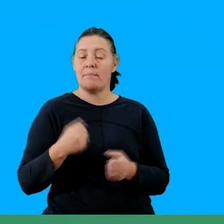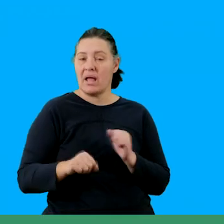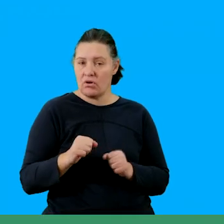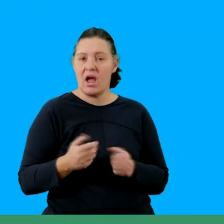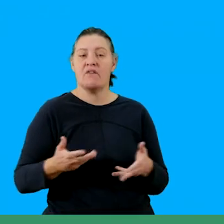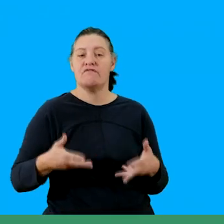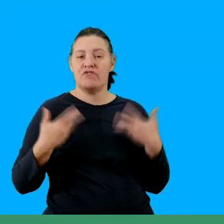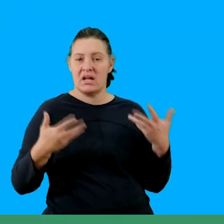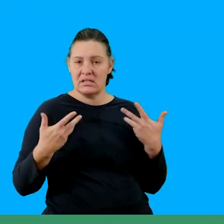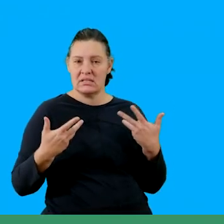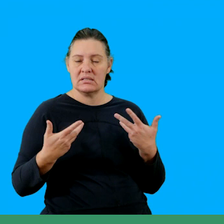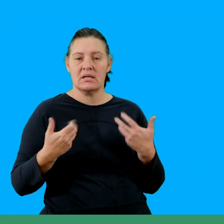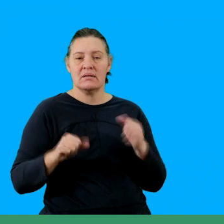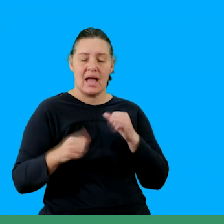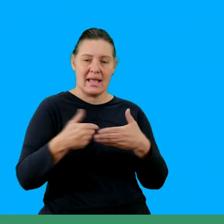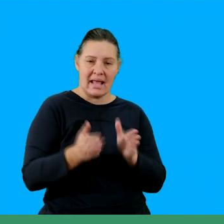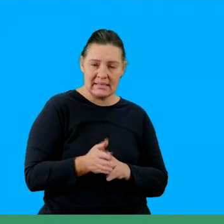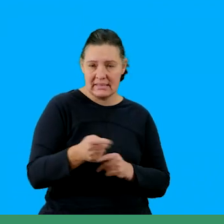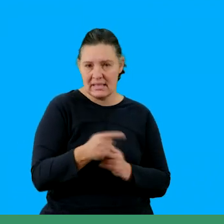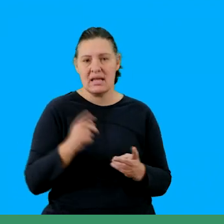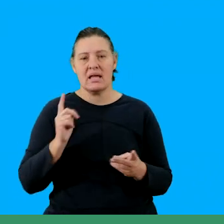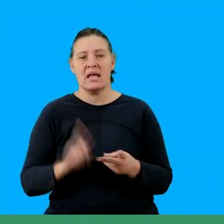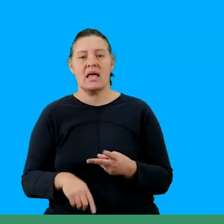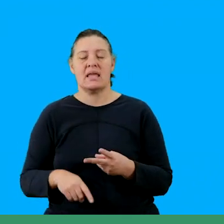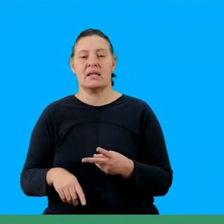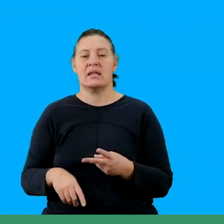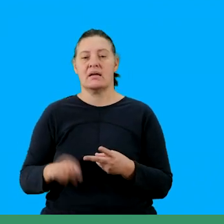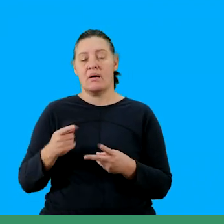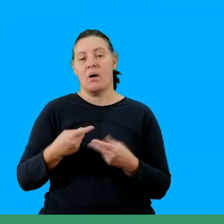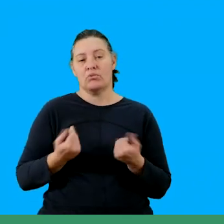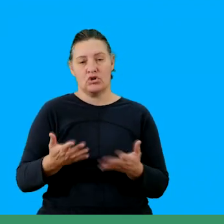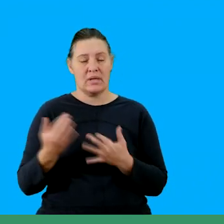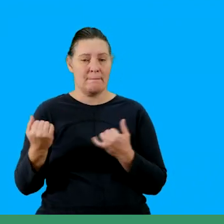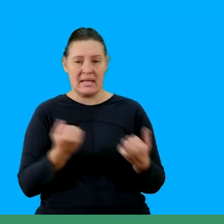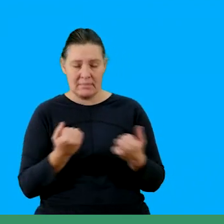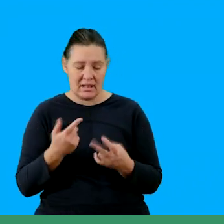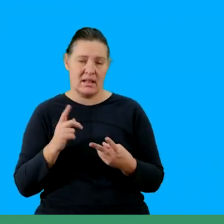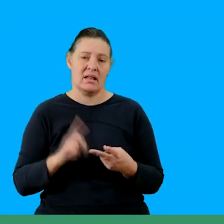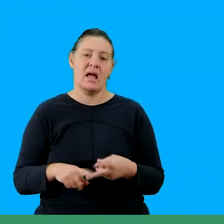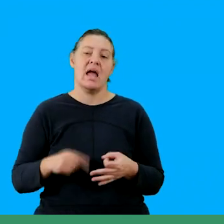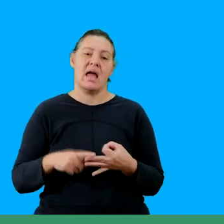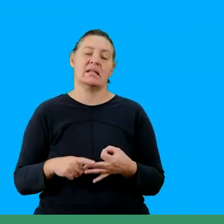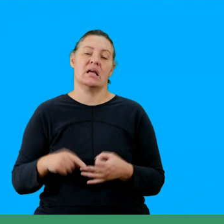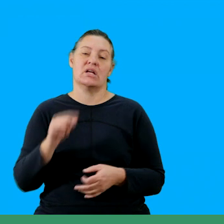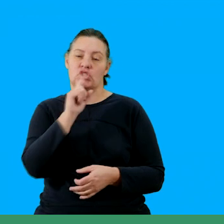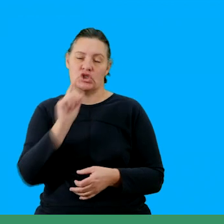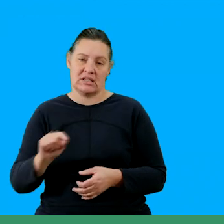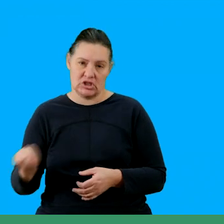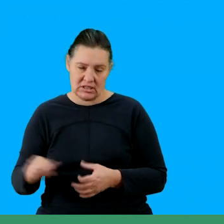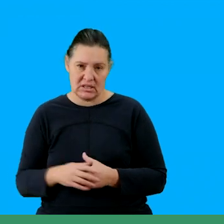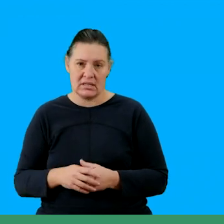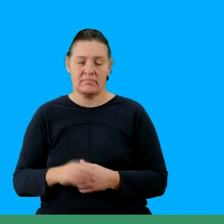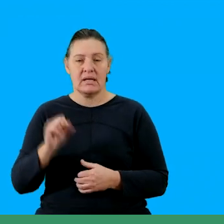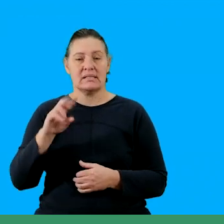Bakery produces fresh birthday cakes, and then we have Super Energy Enterprise, which produces maize meal, and then we have Chicken Chicks.